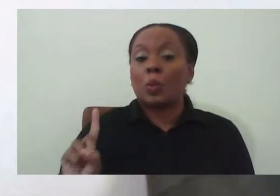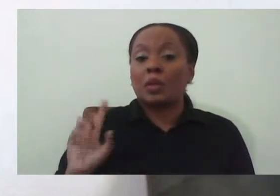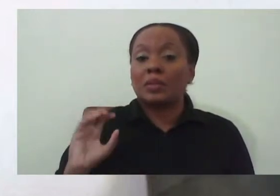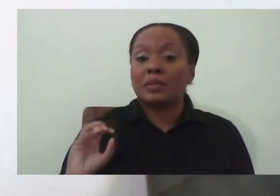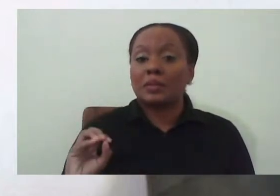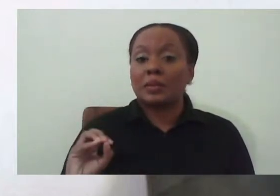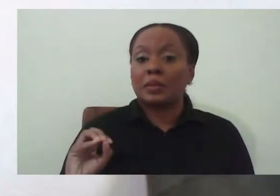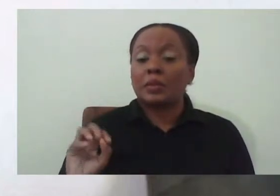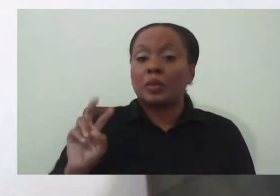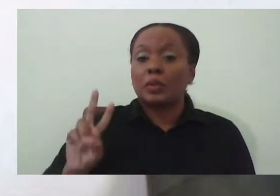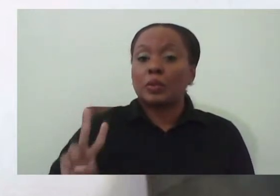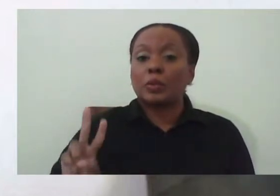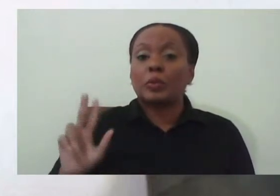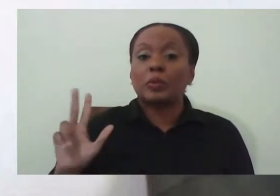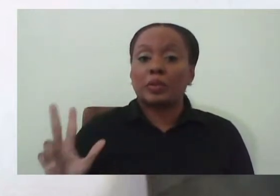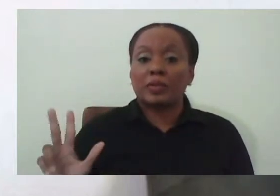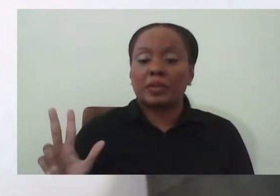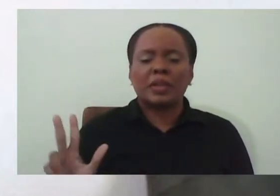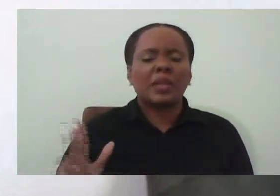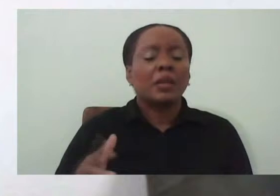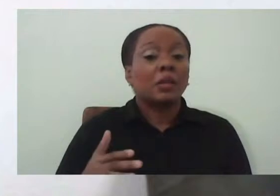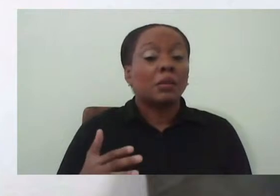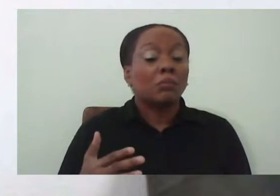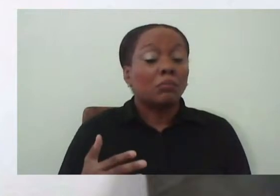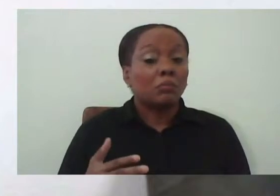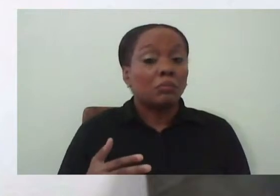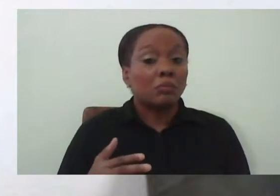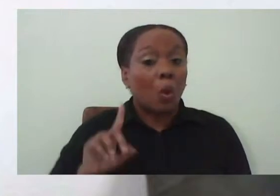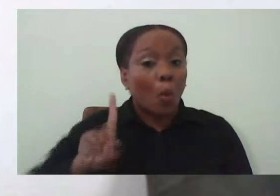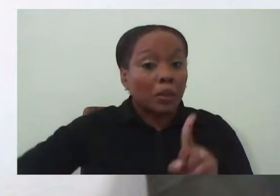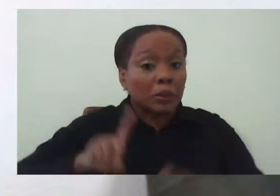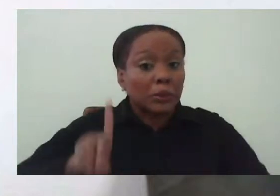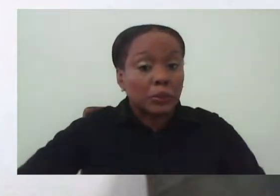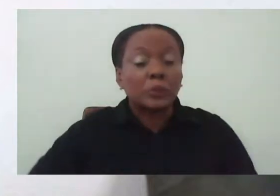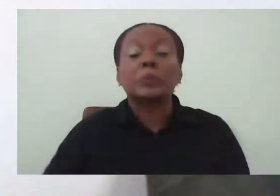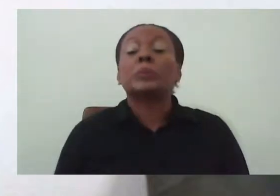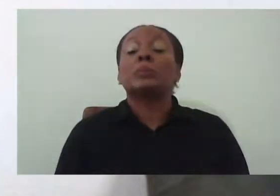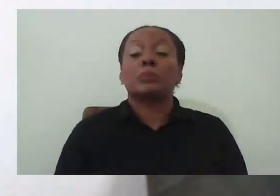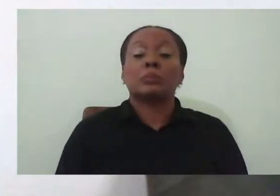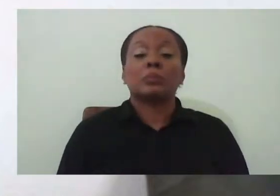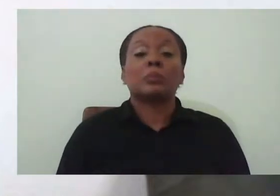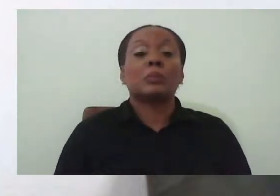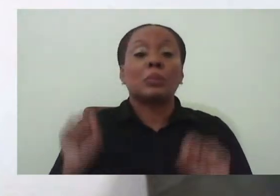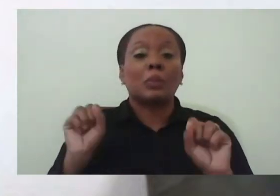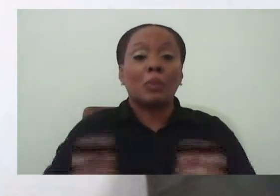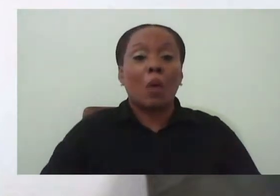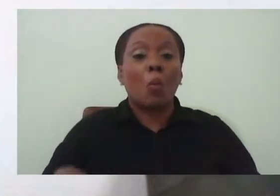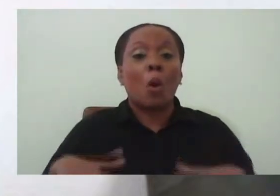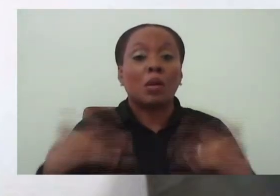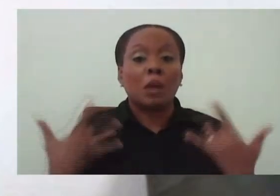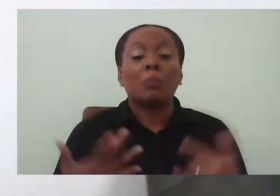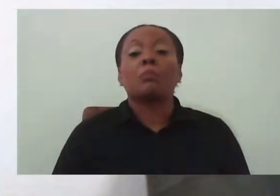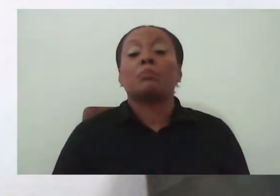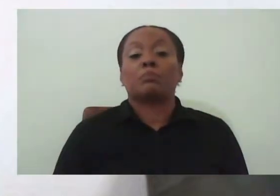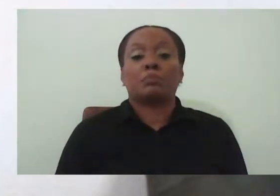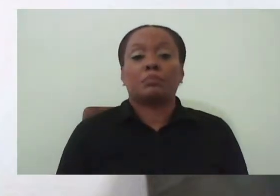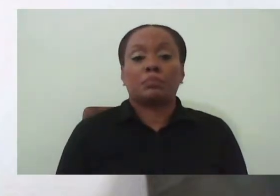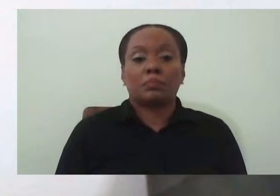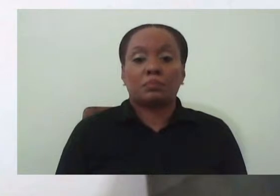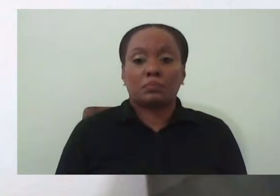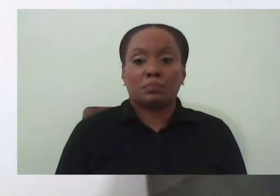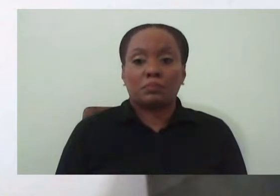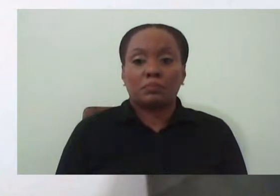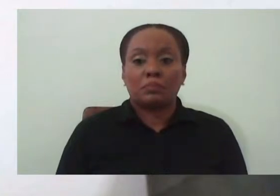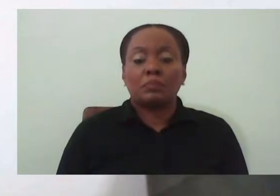1023. So if you have a question for the two doctors that we have here, then send that question to me via WhatsApp using